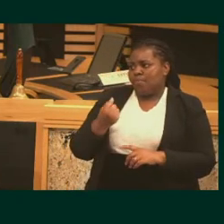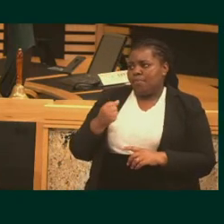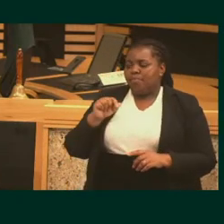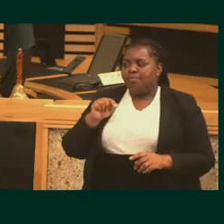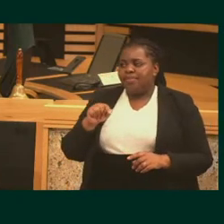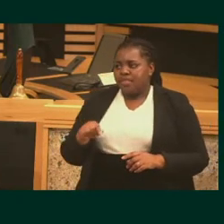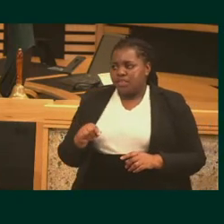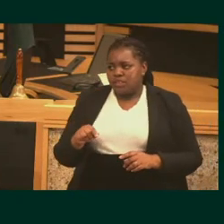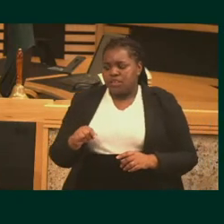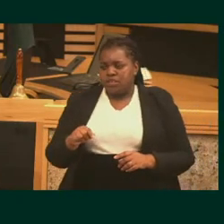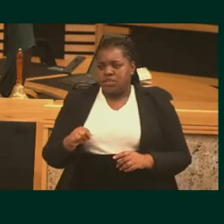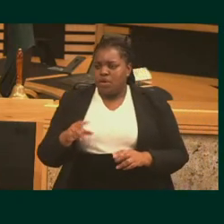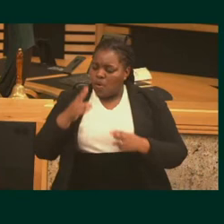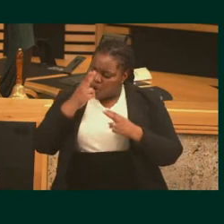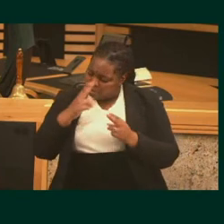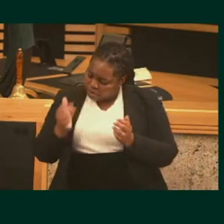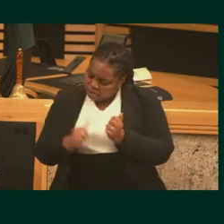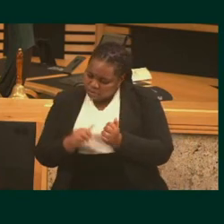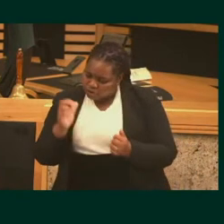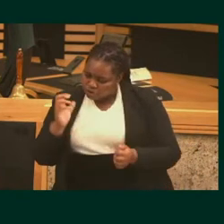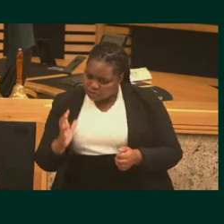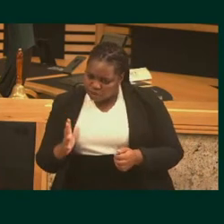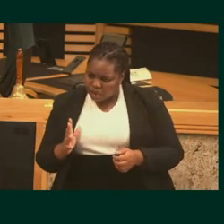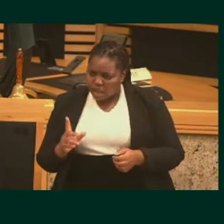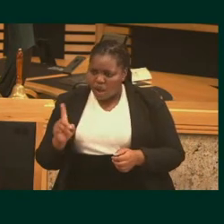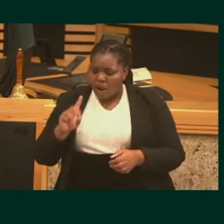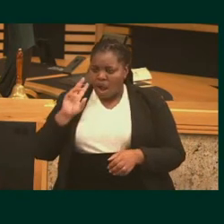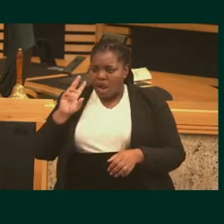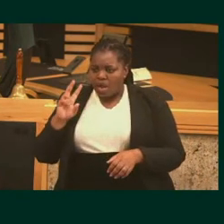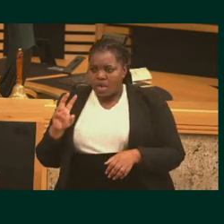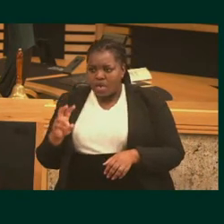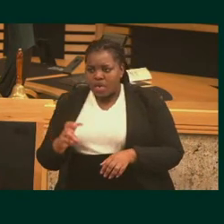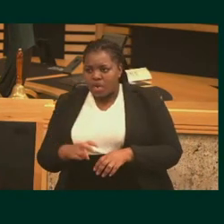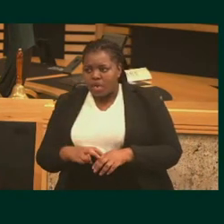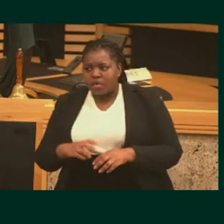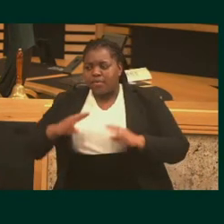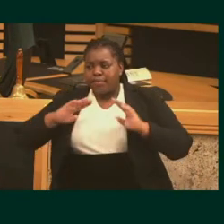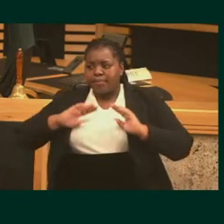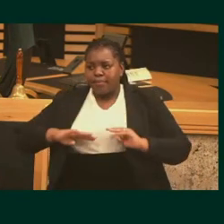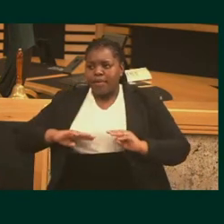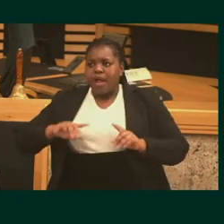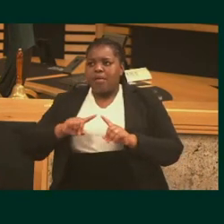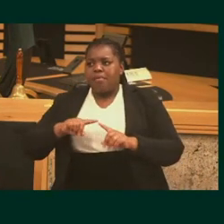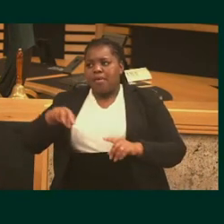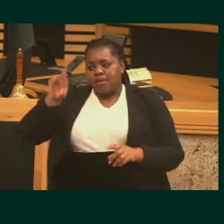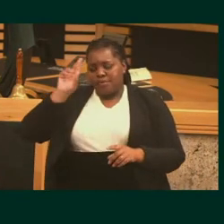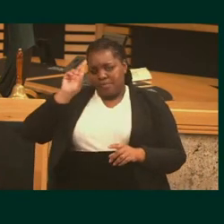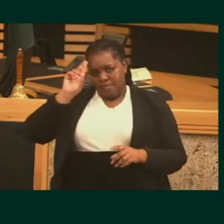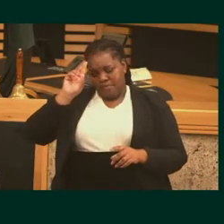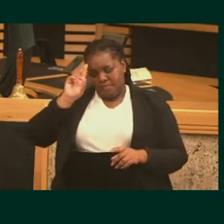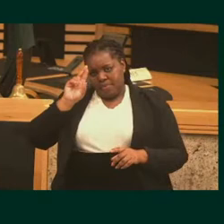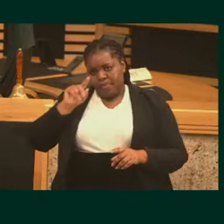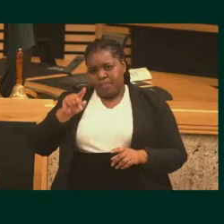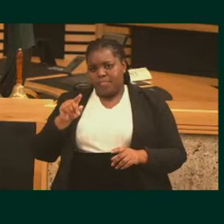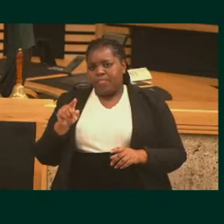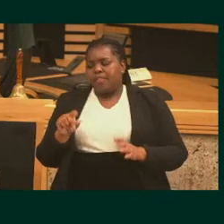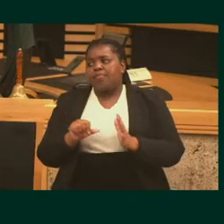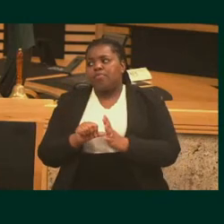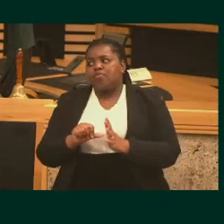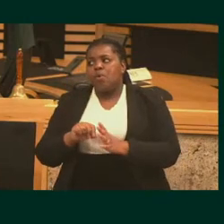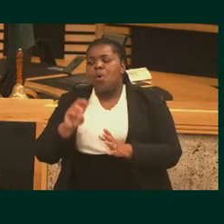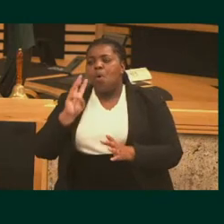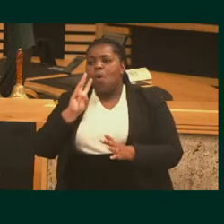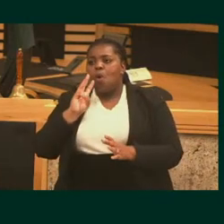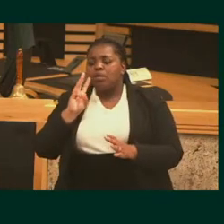adversity honorable Deputy speaker why we sayigh with relief let us also remember the importance of responsible water